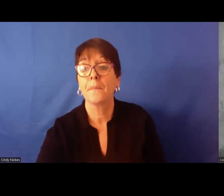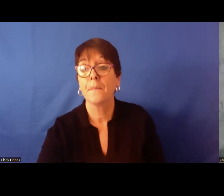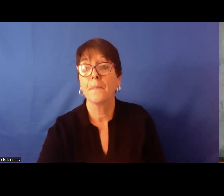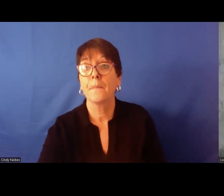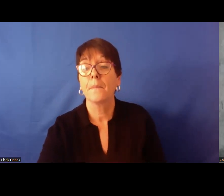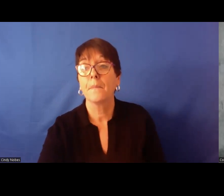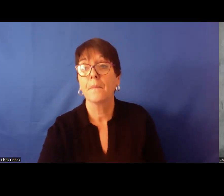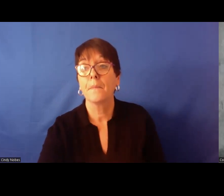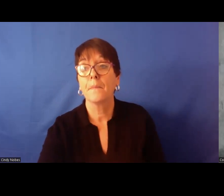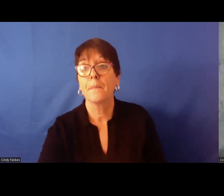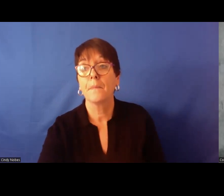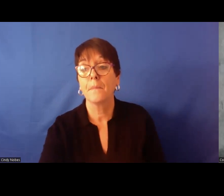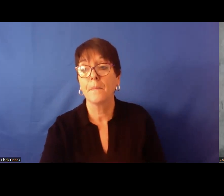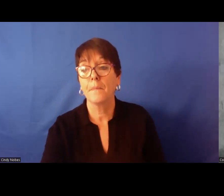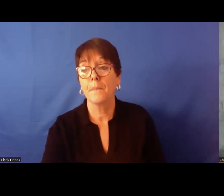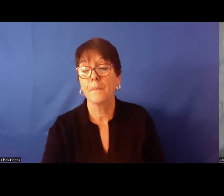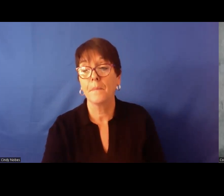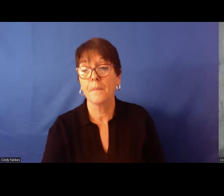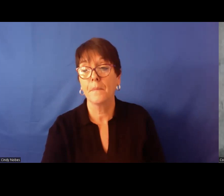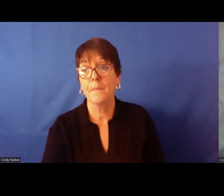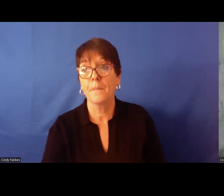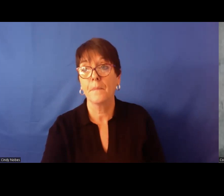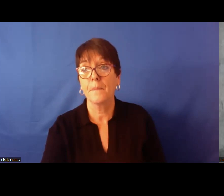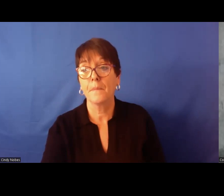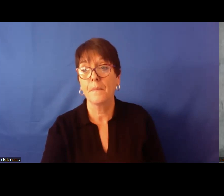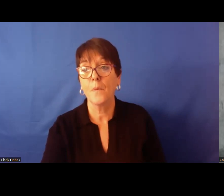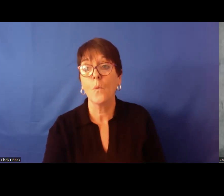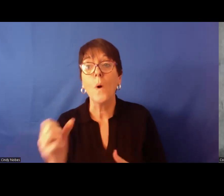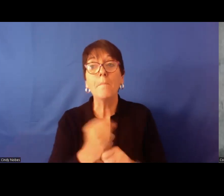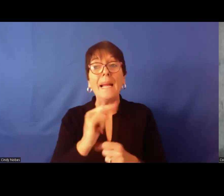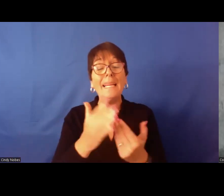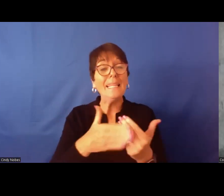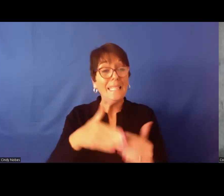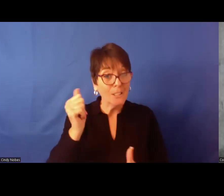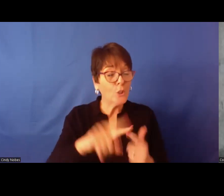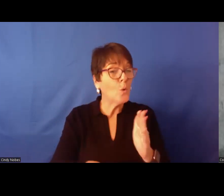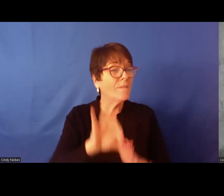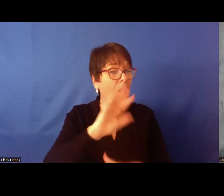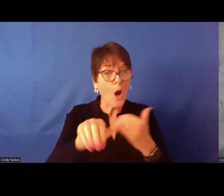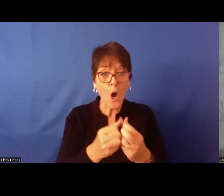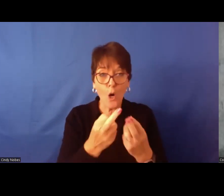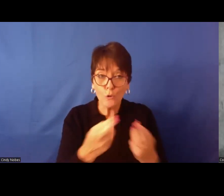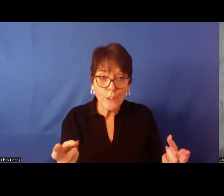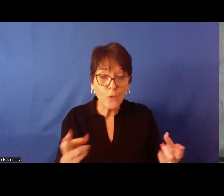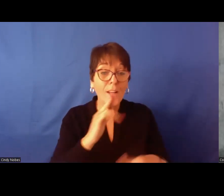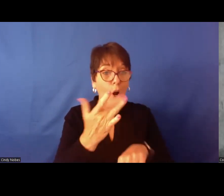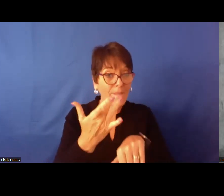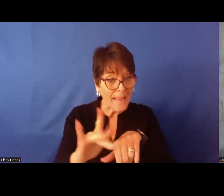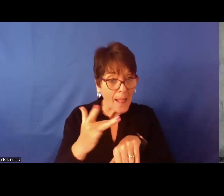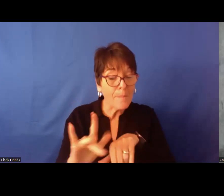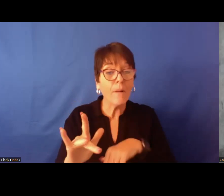But we wanted to make an easy one-stop shop so that you can find all the resources available